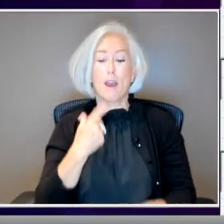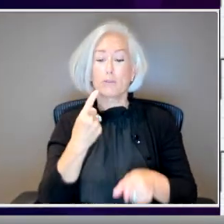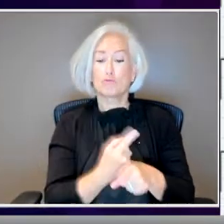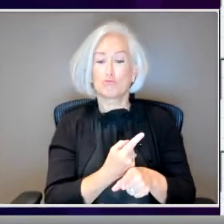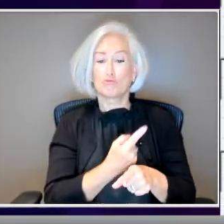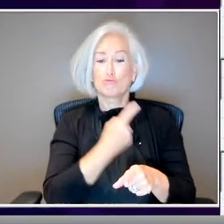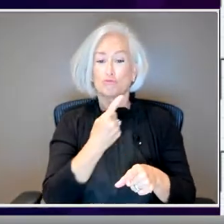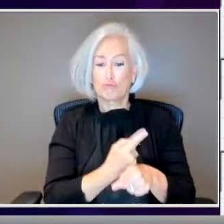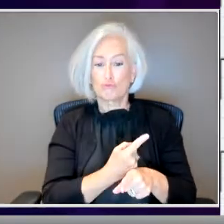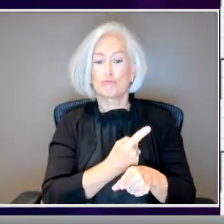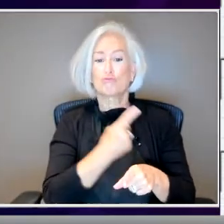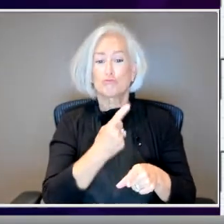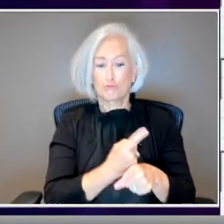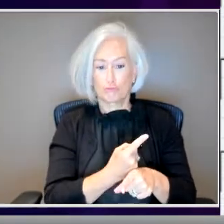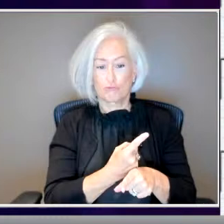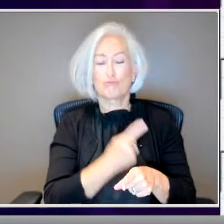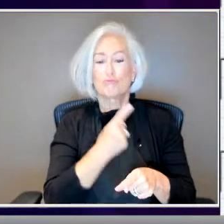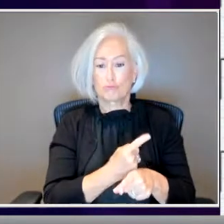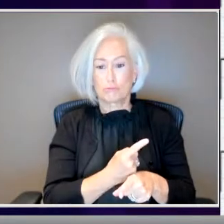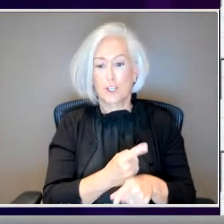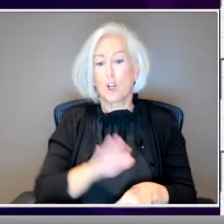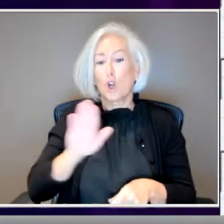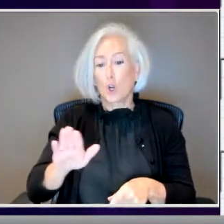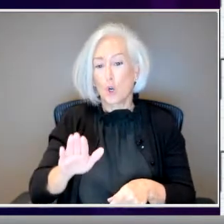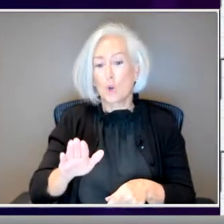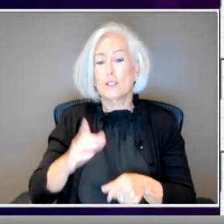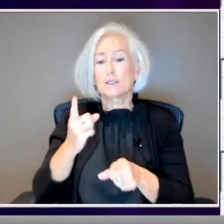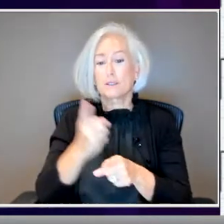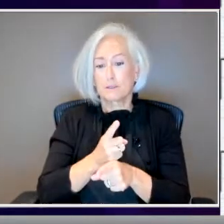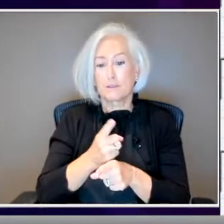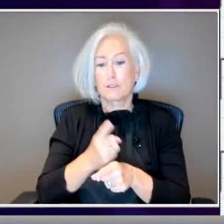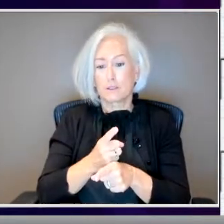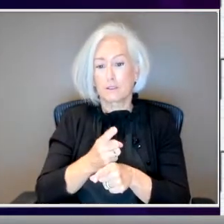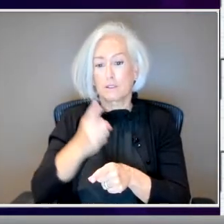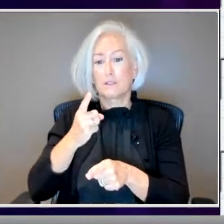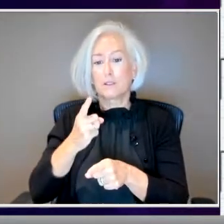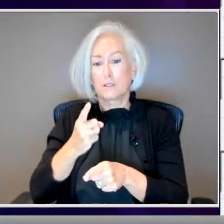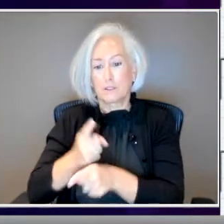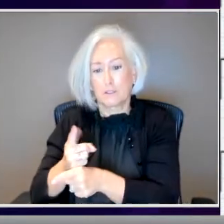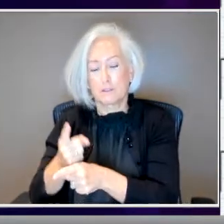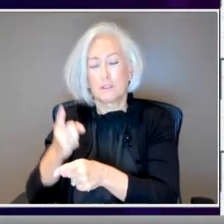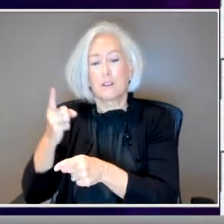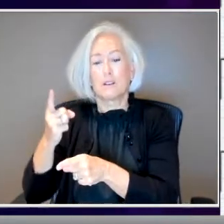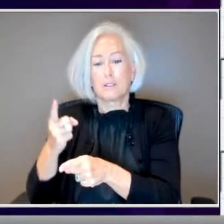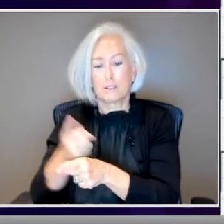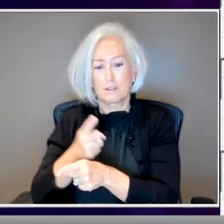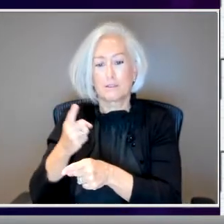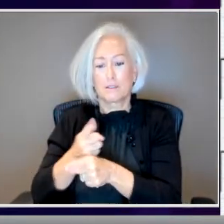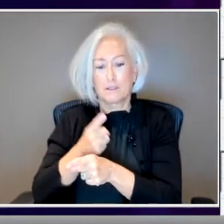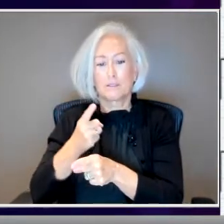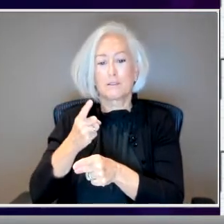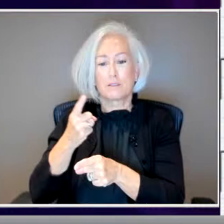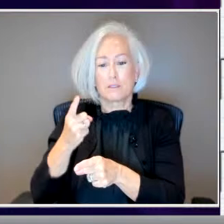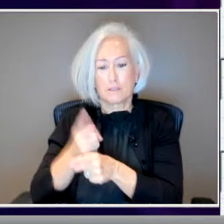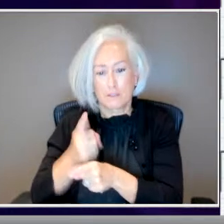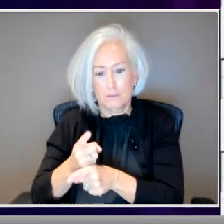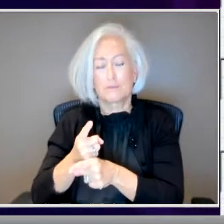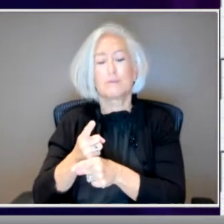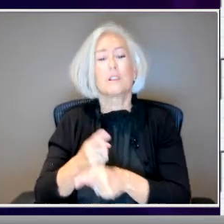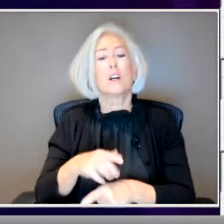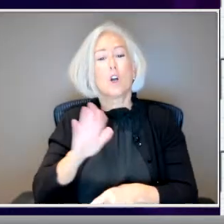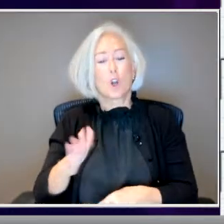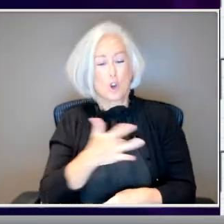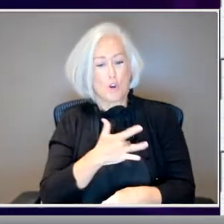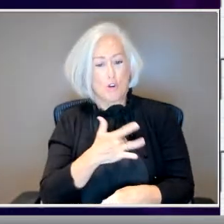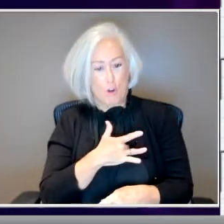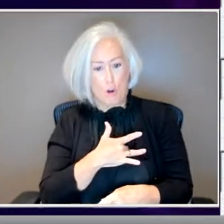So we call this ventricular bigeminy. And in this situation, it makes the effective heart rate a lot slower, because the heart's a pump and it has to